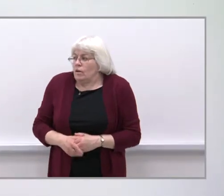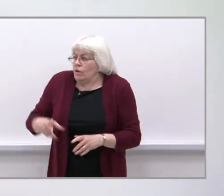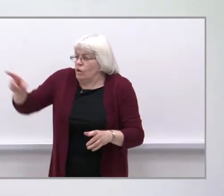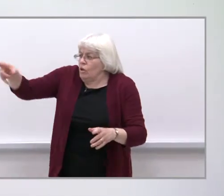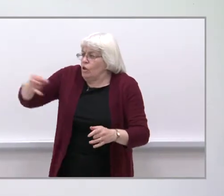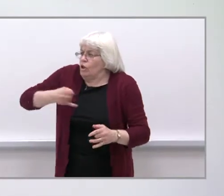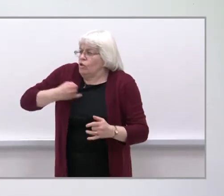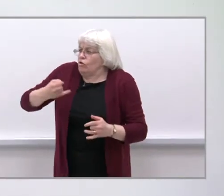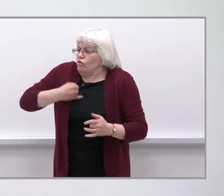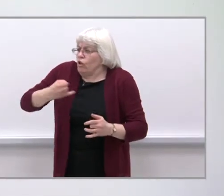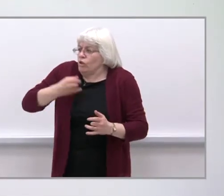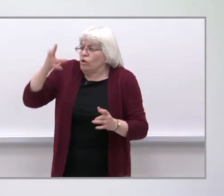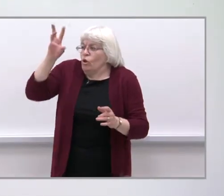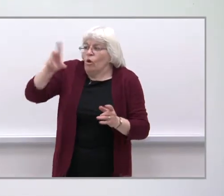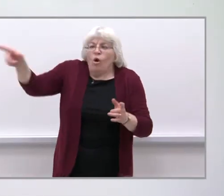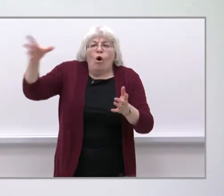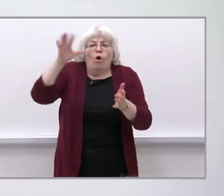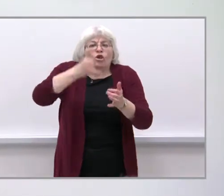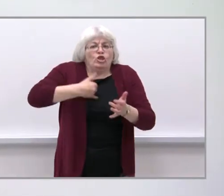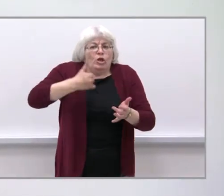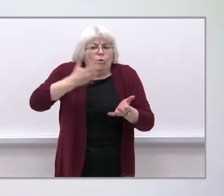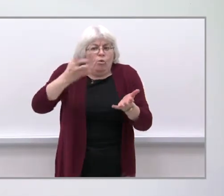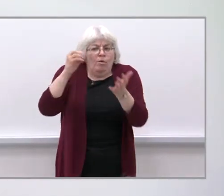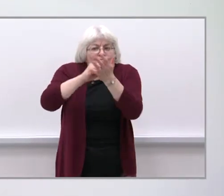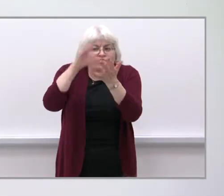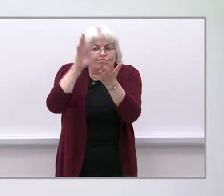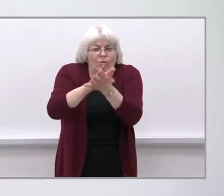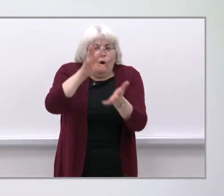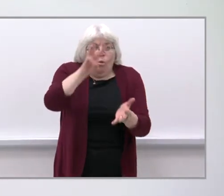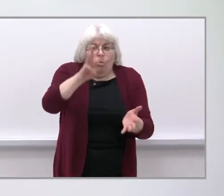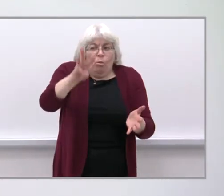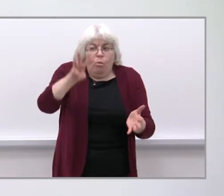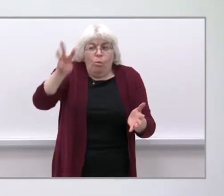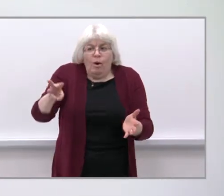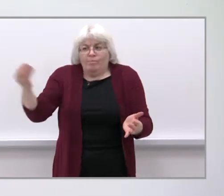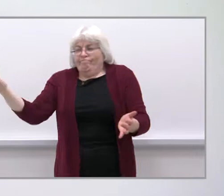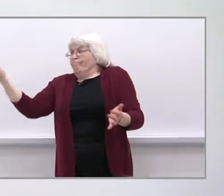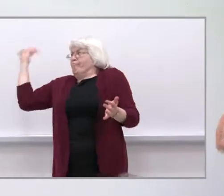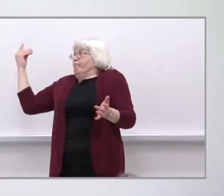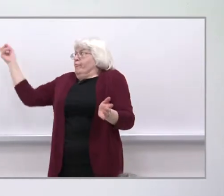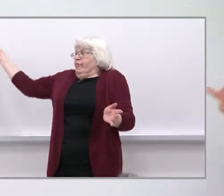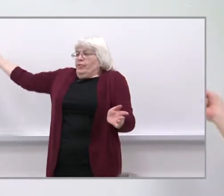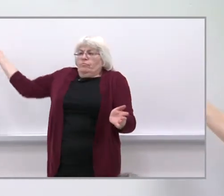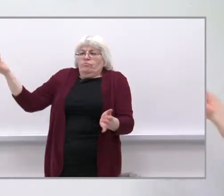I will give it, yeah, I will. Yeah, if you Yeah. write the website on I will. that would be great. Yeah.